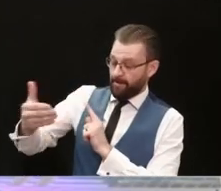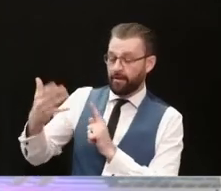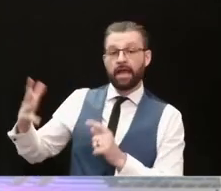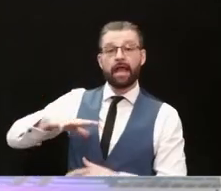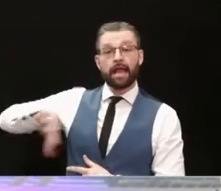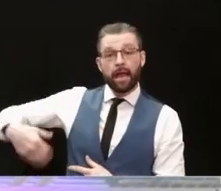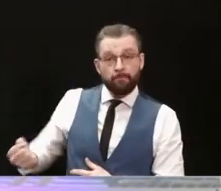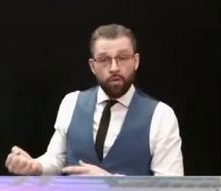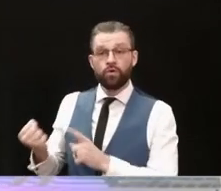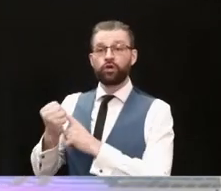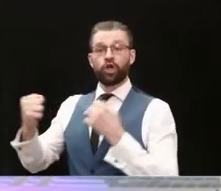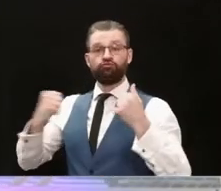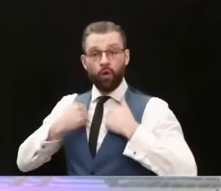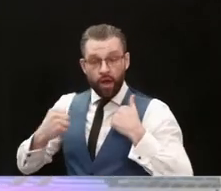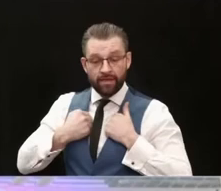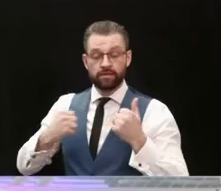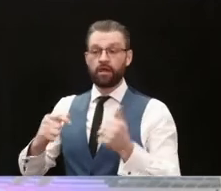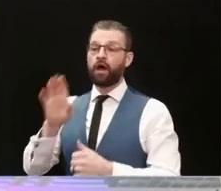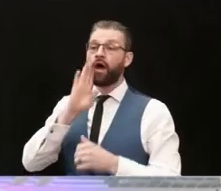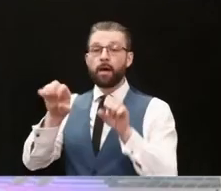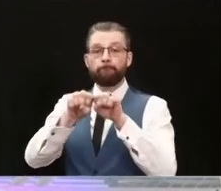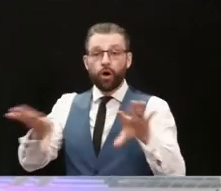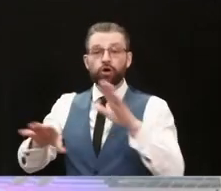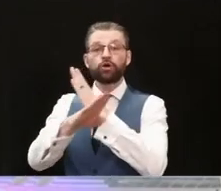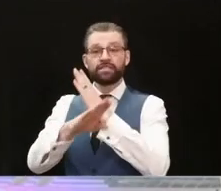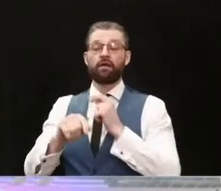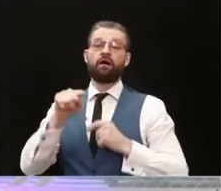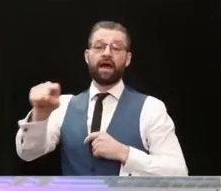Cambodia, Rwanda, Bosnia, and Darfur.